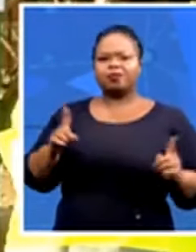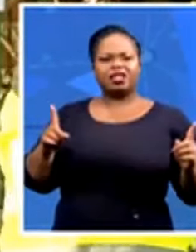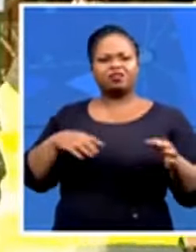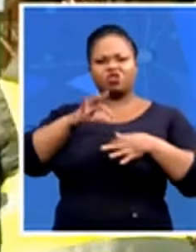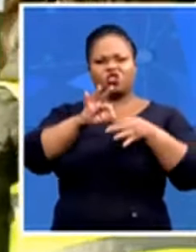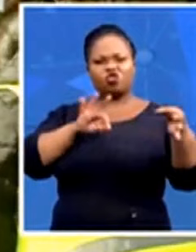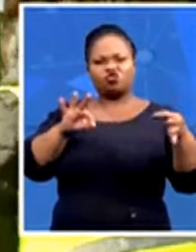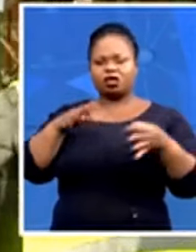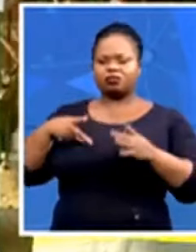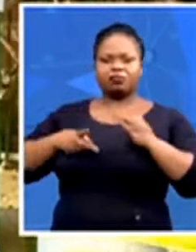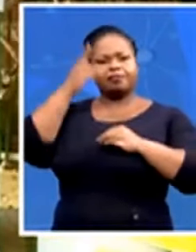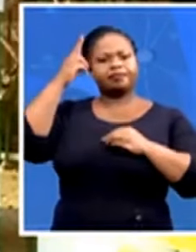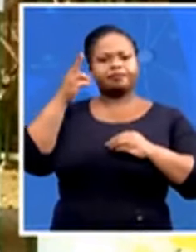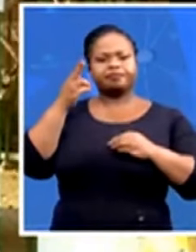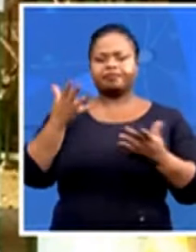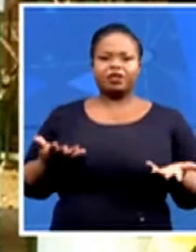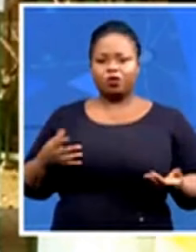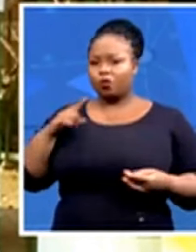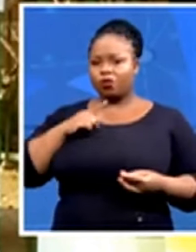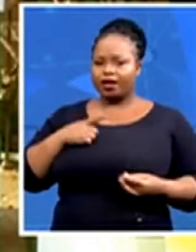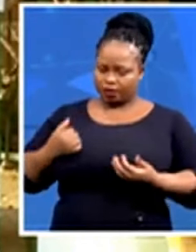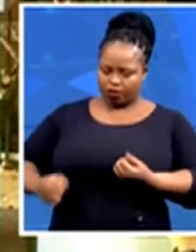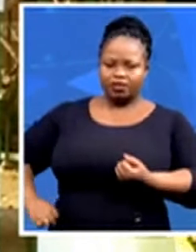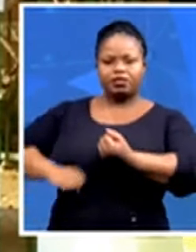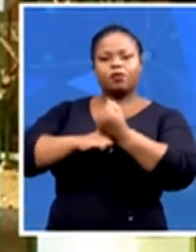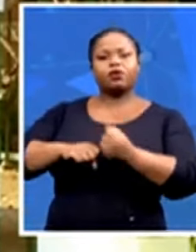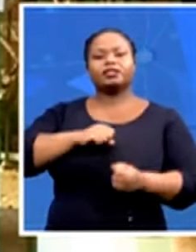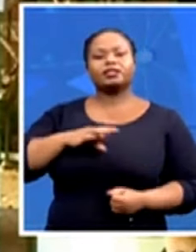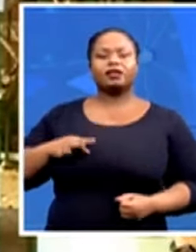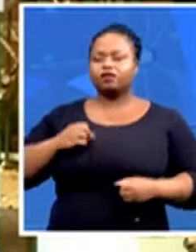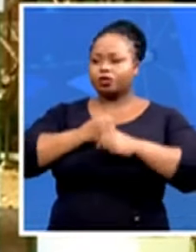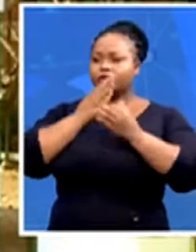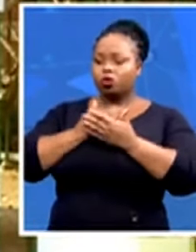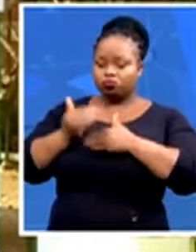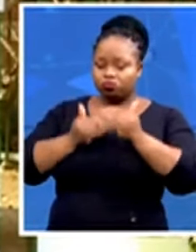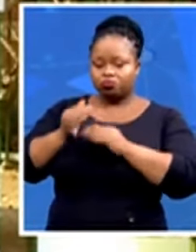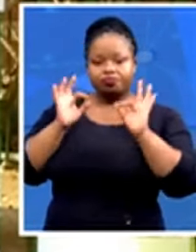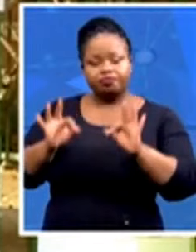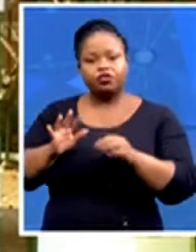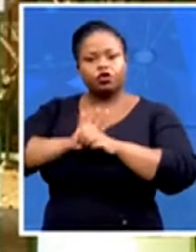terms of making sure that this process in terms of COVID-19,